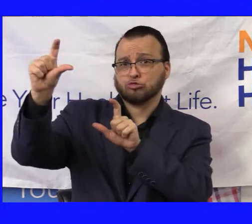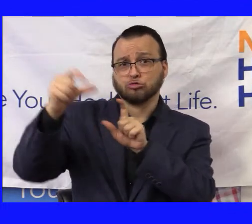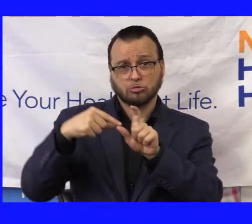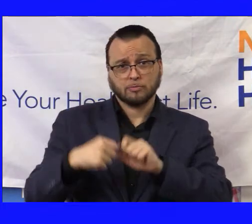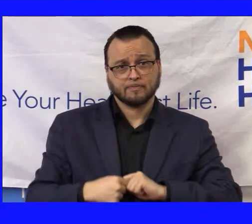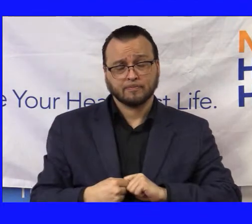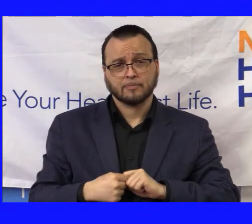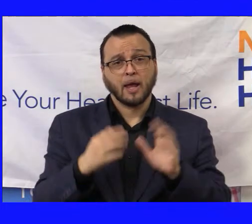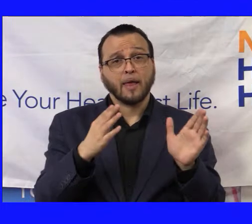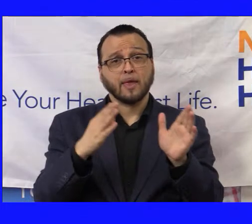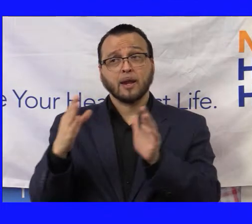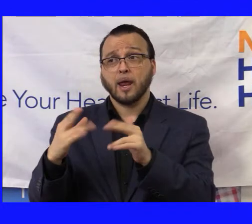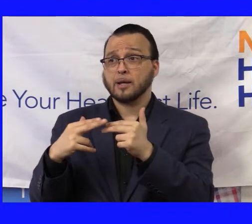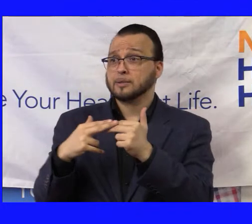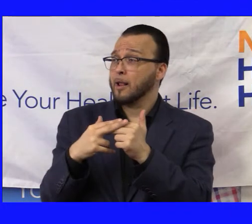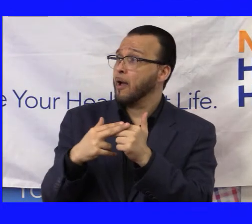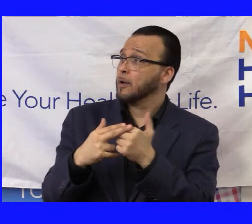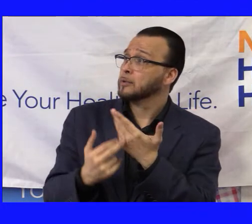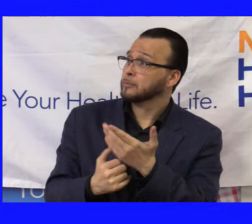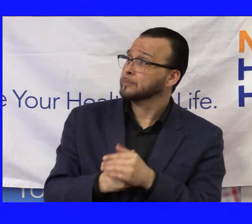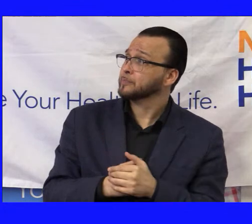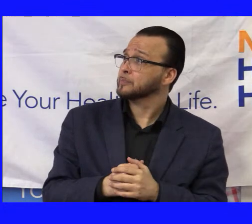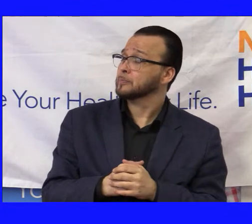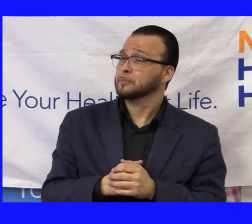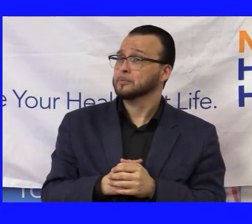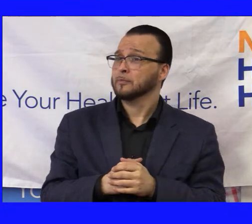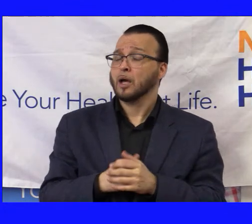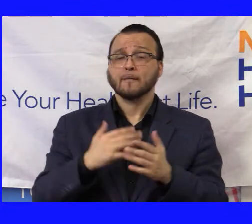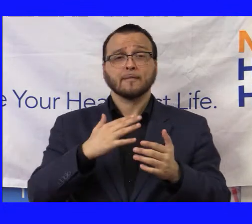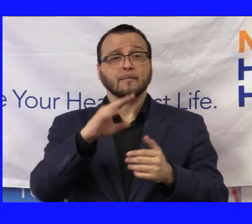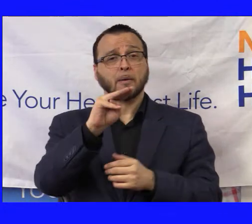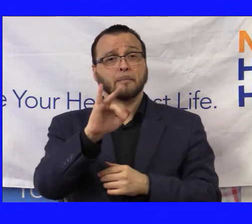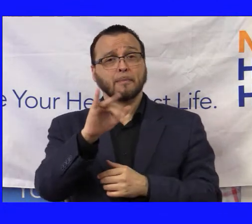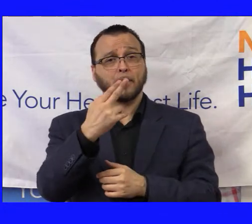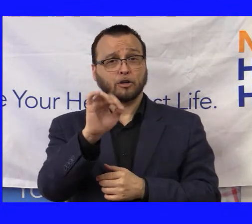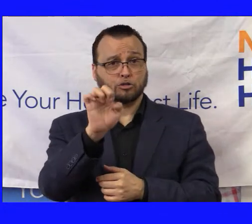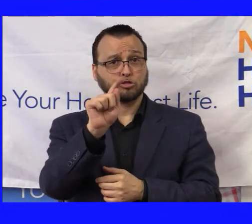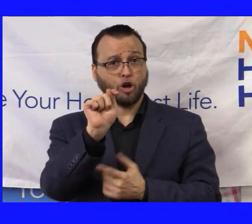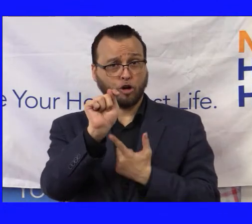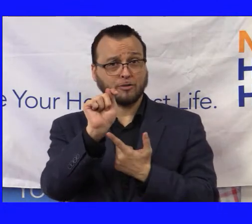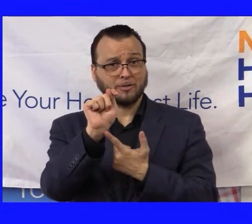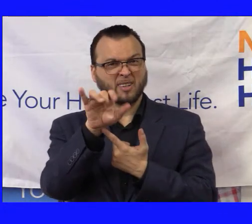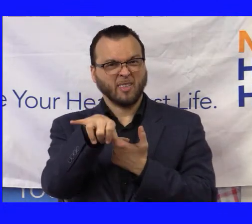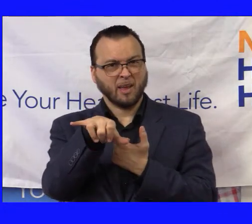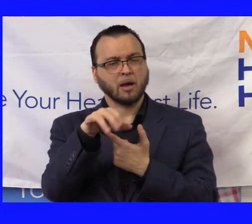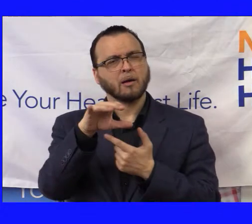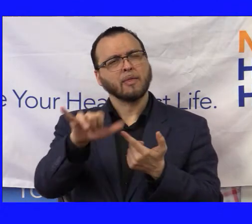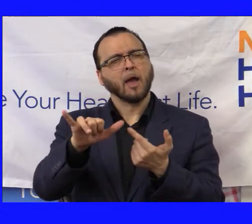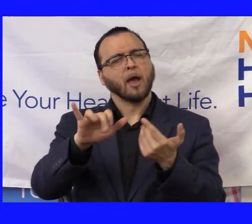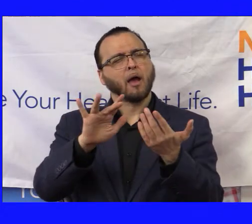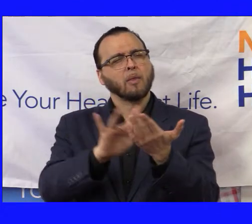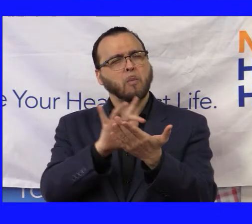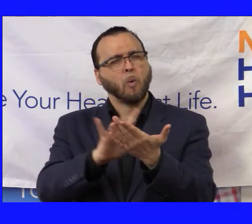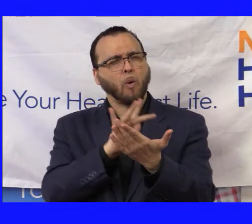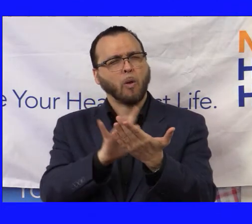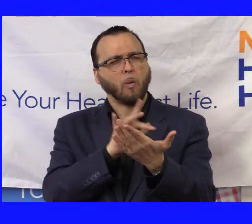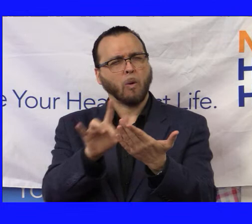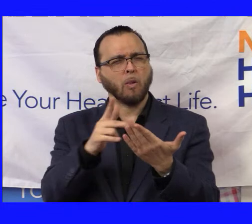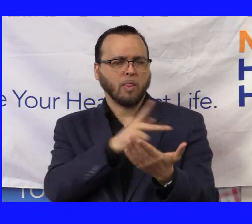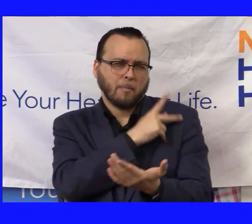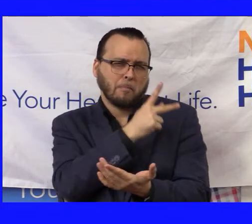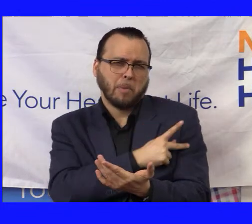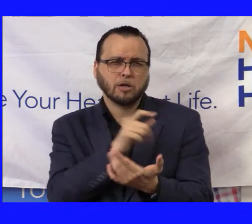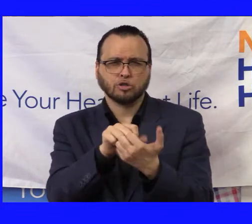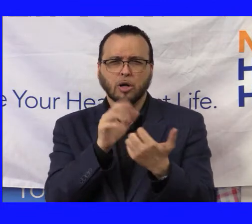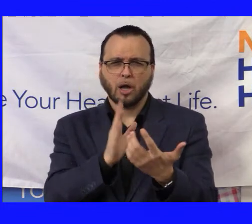then our next slide, David, and we'll conclude here. So for MyChart activation, so MyChart is the portal by which